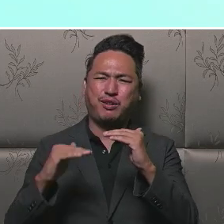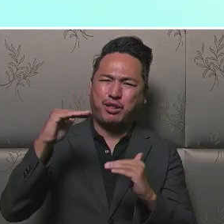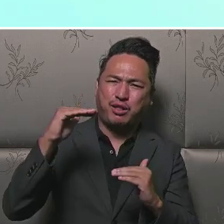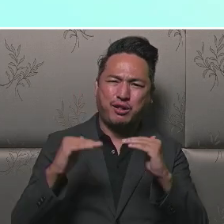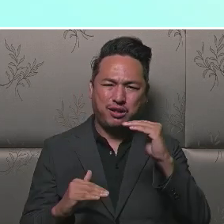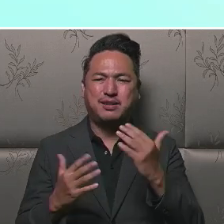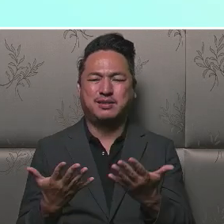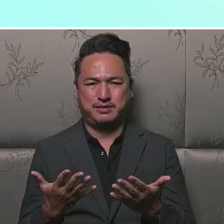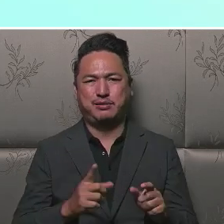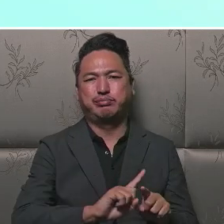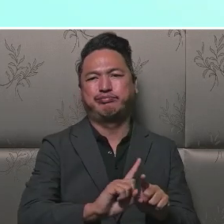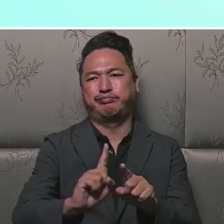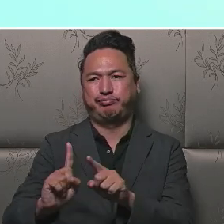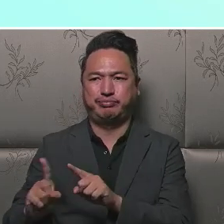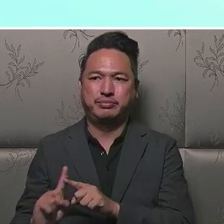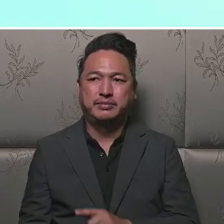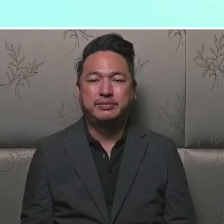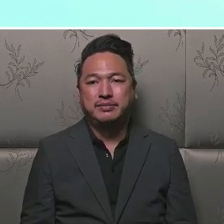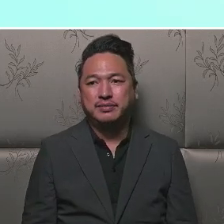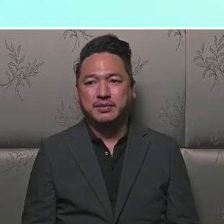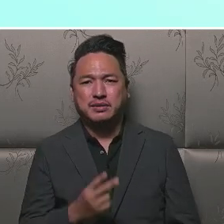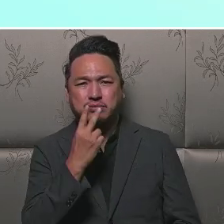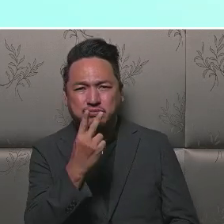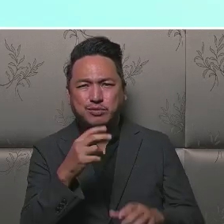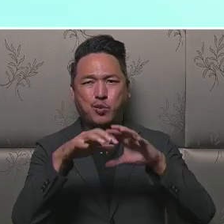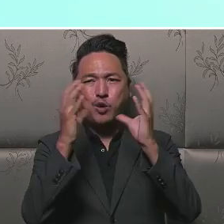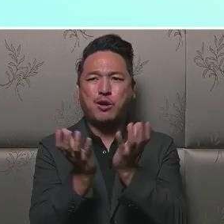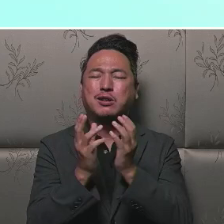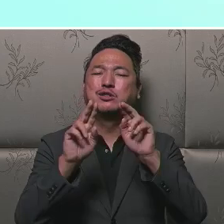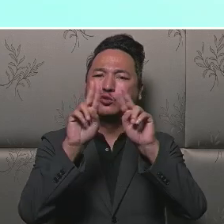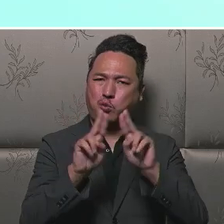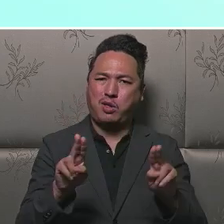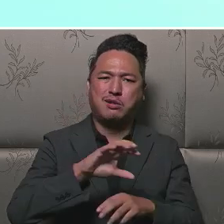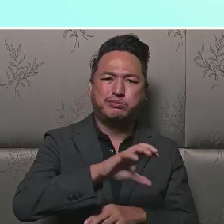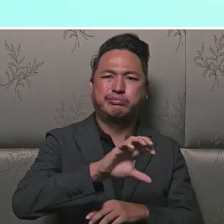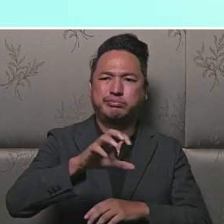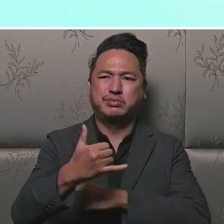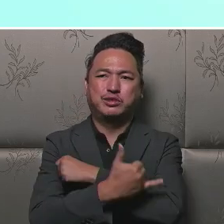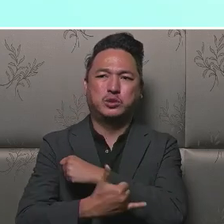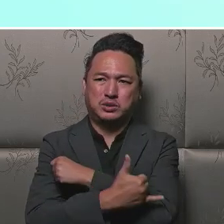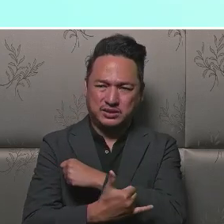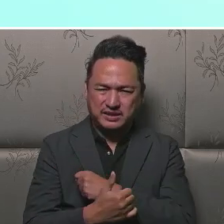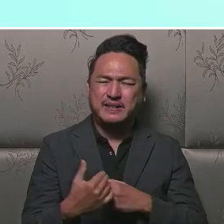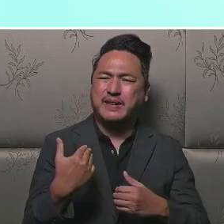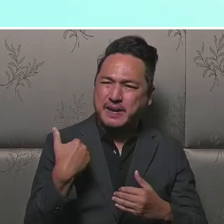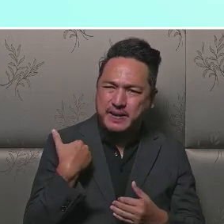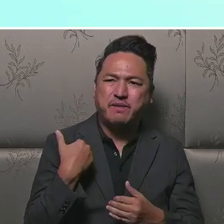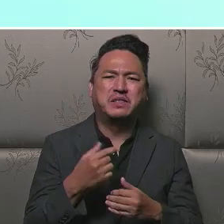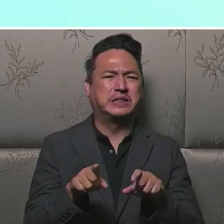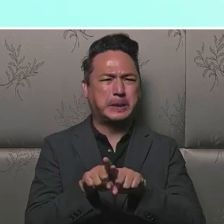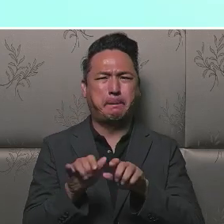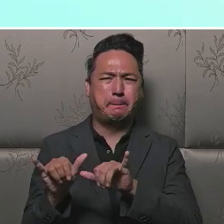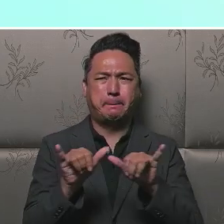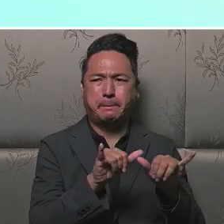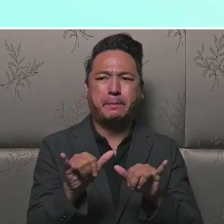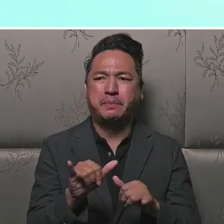there are uncertainties, which require rethinking education, creating more